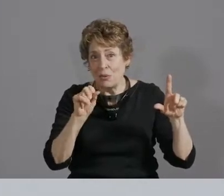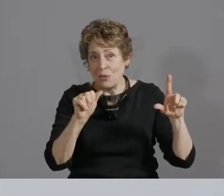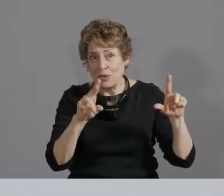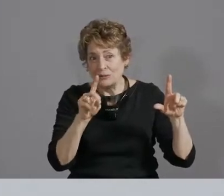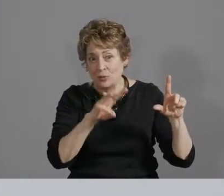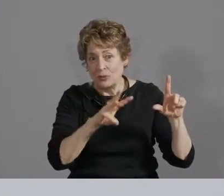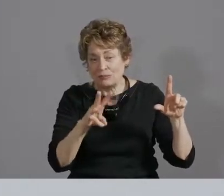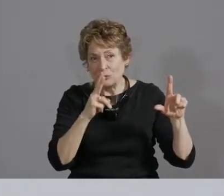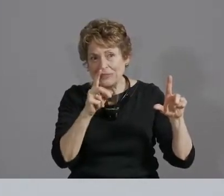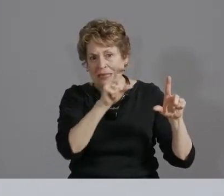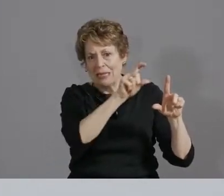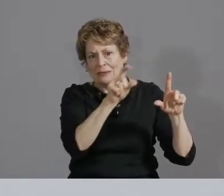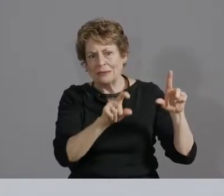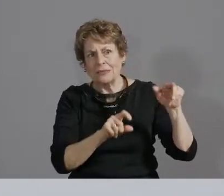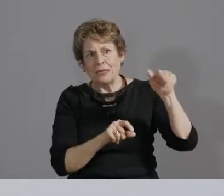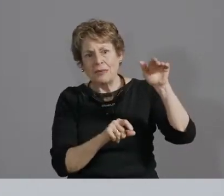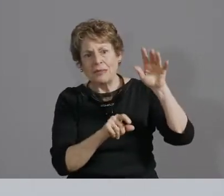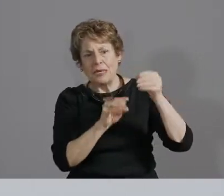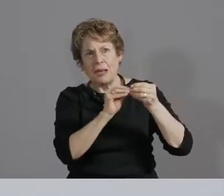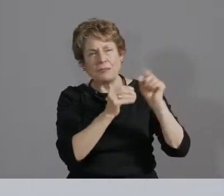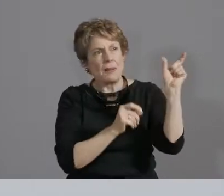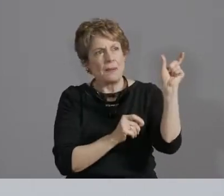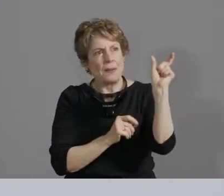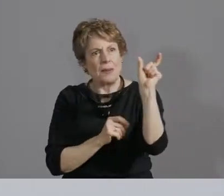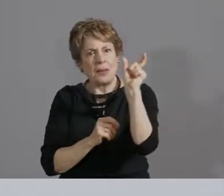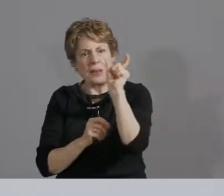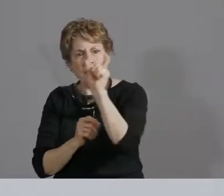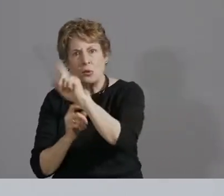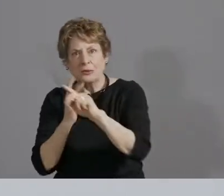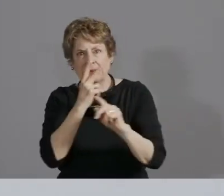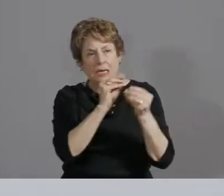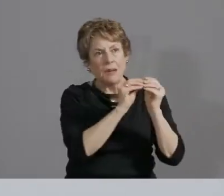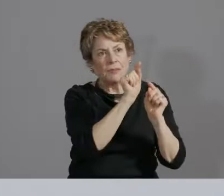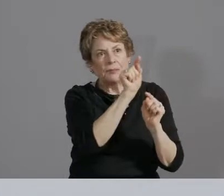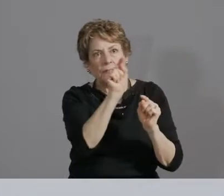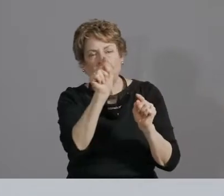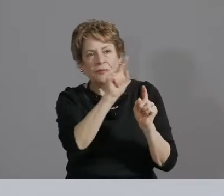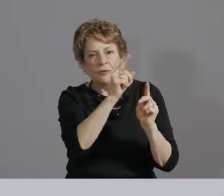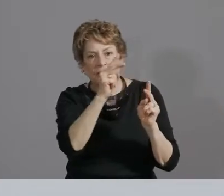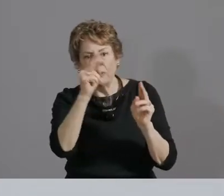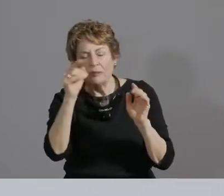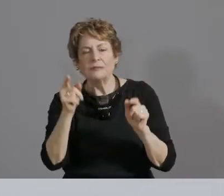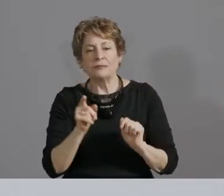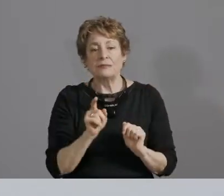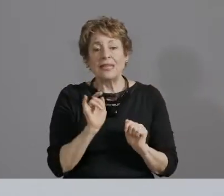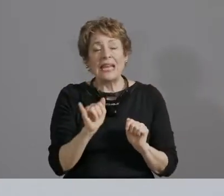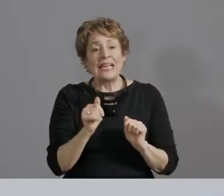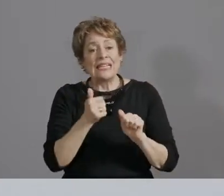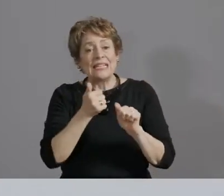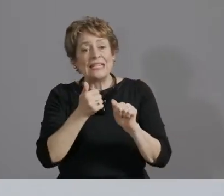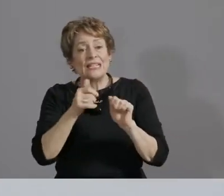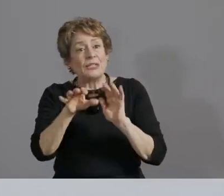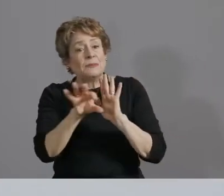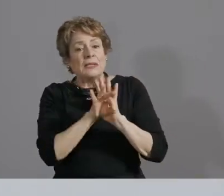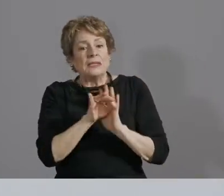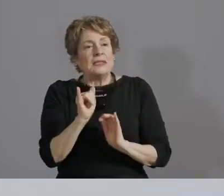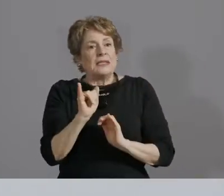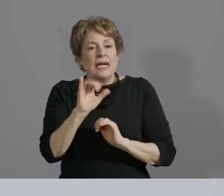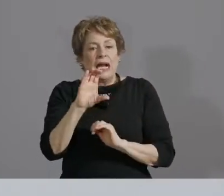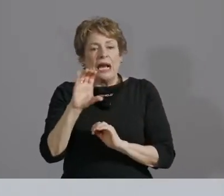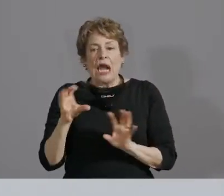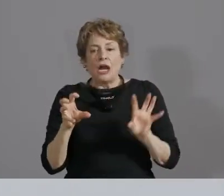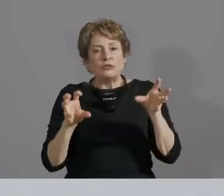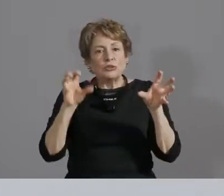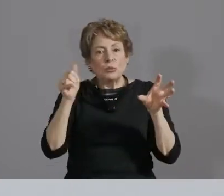of in a row at the top of the vaccine dashboard, and that does change as you go to the jurisdiction so that you can see the total number of